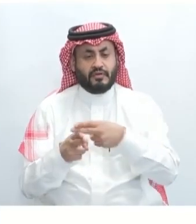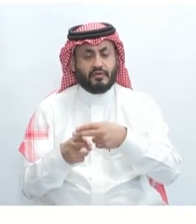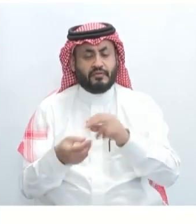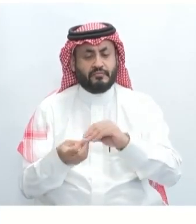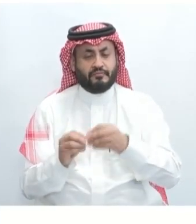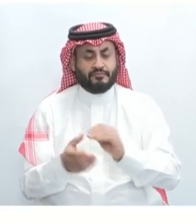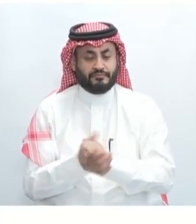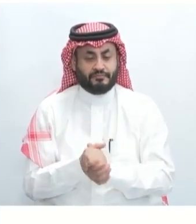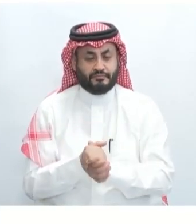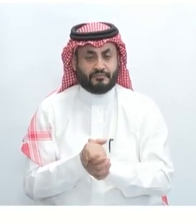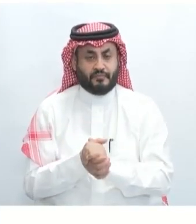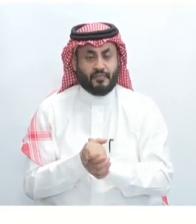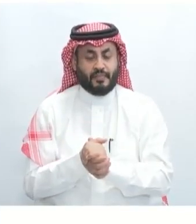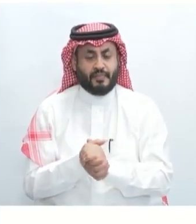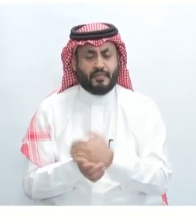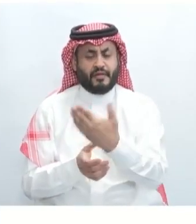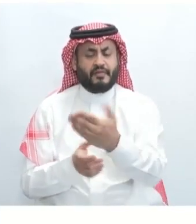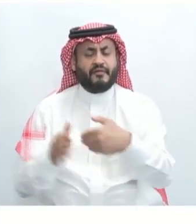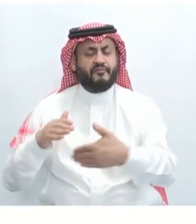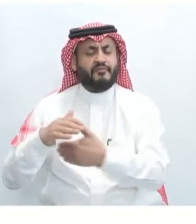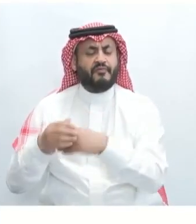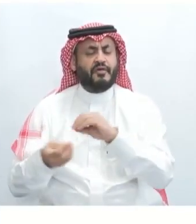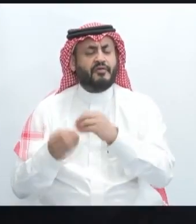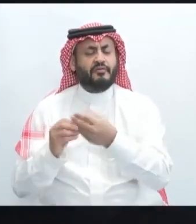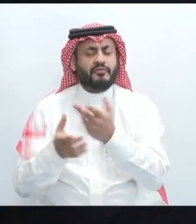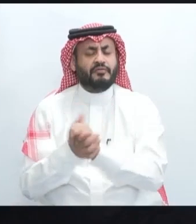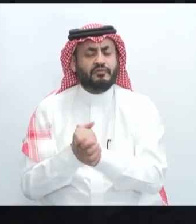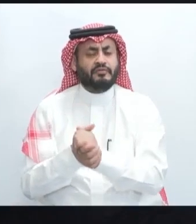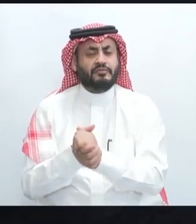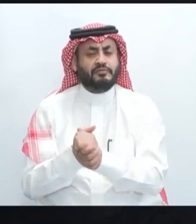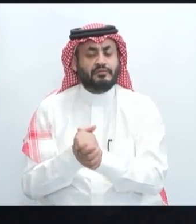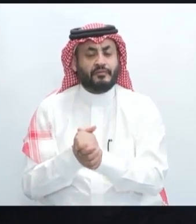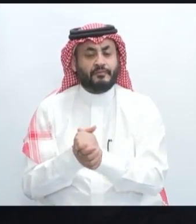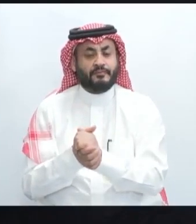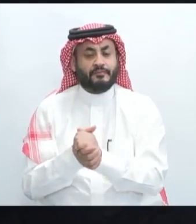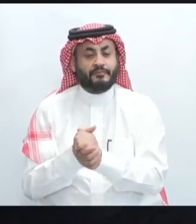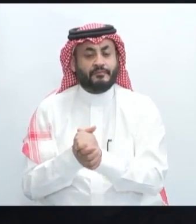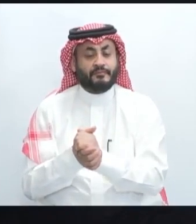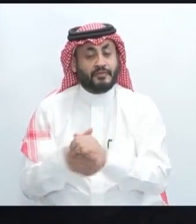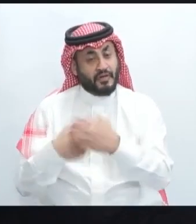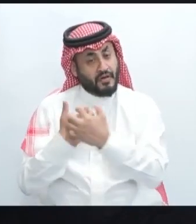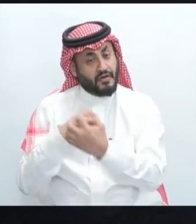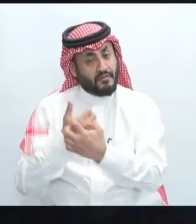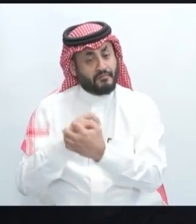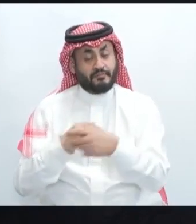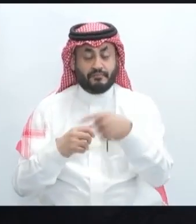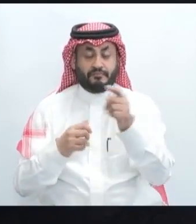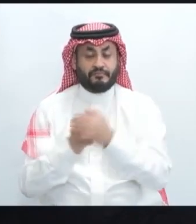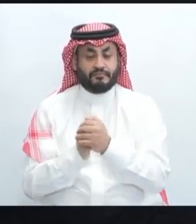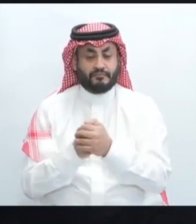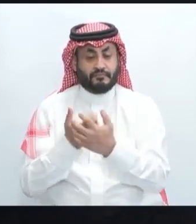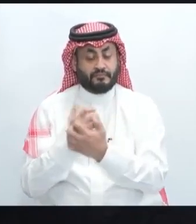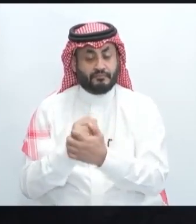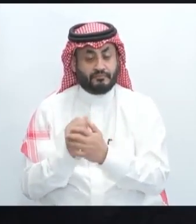It's a brown. Perfect. What about the fish? What color is the fish? It's orange, excellent. So this is